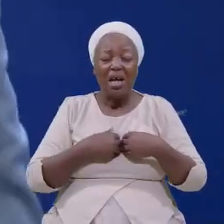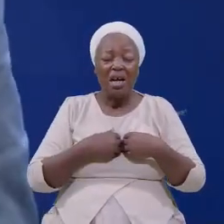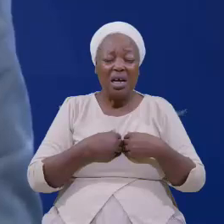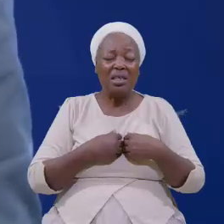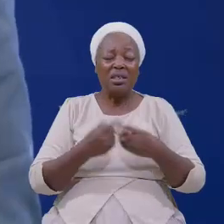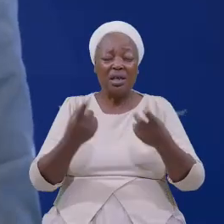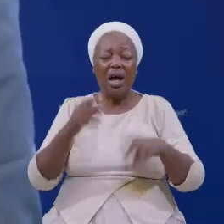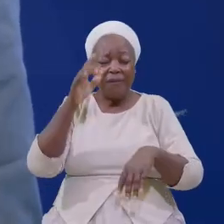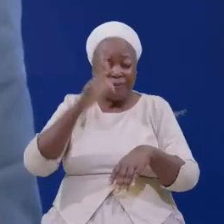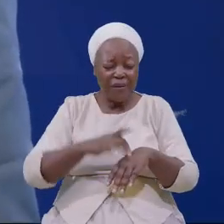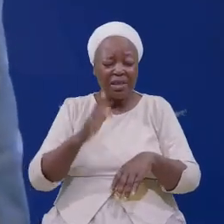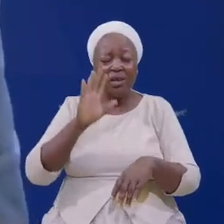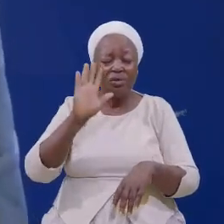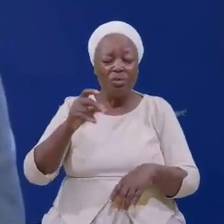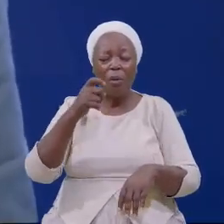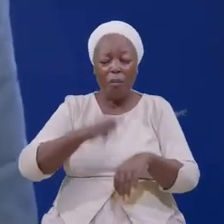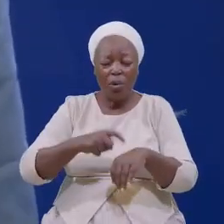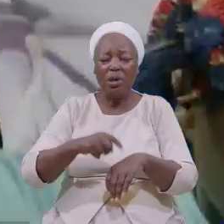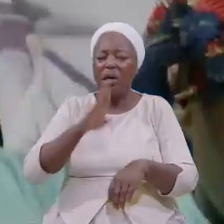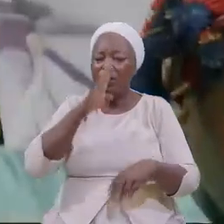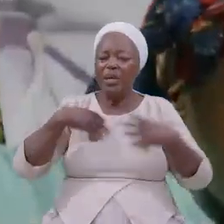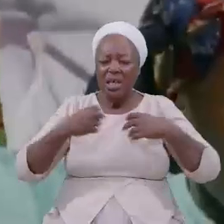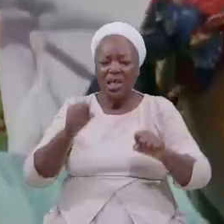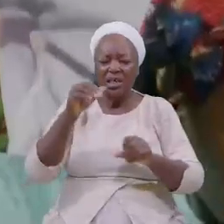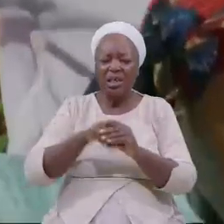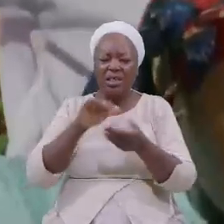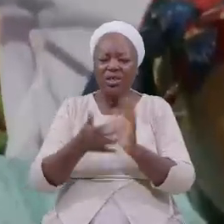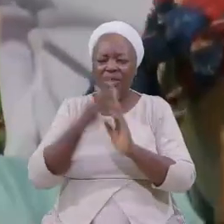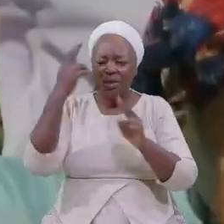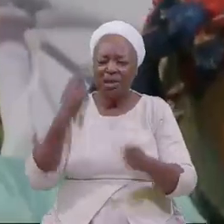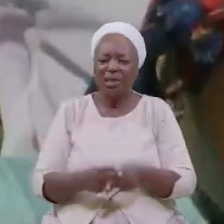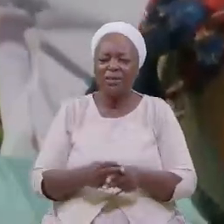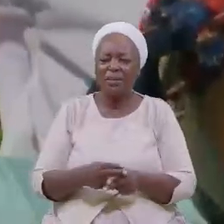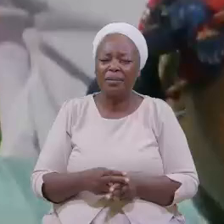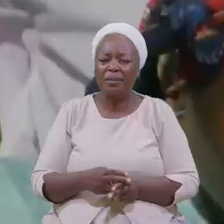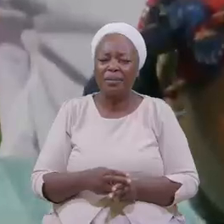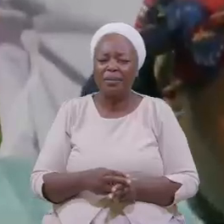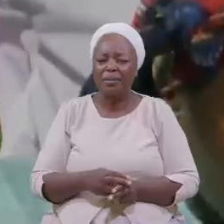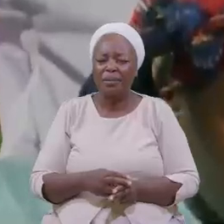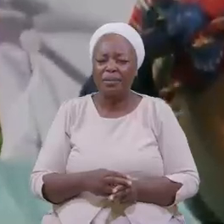bone, be healed in Jesus' name.